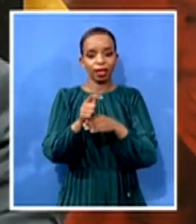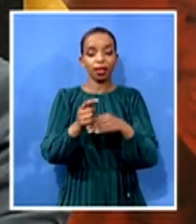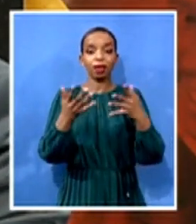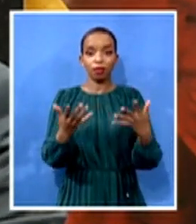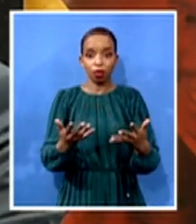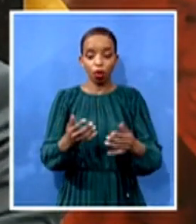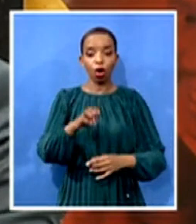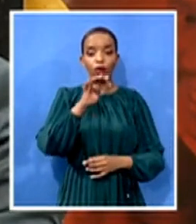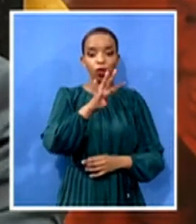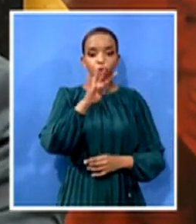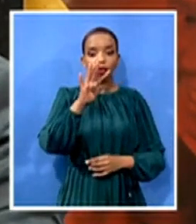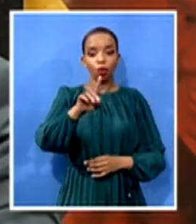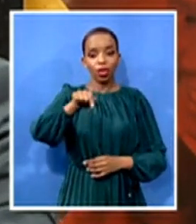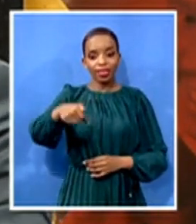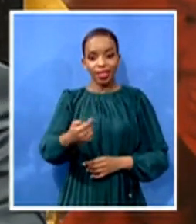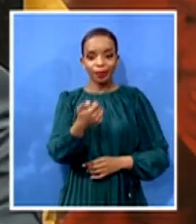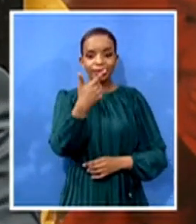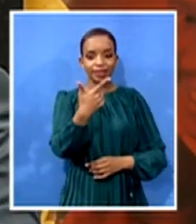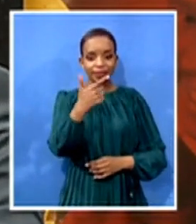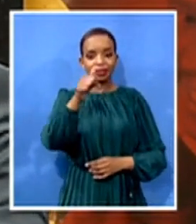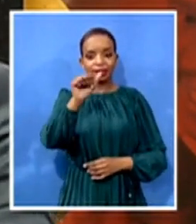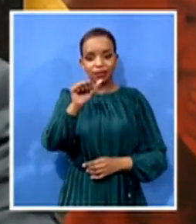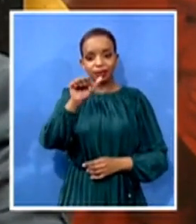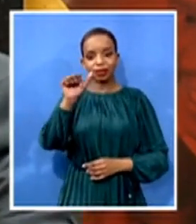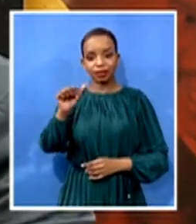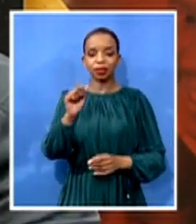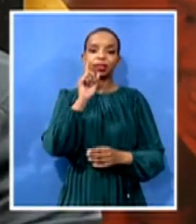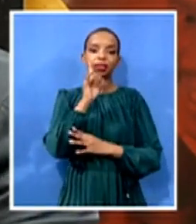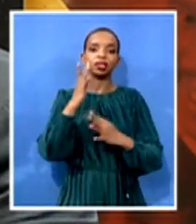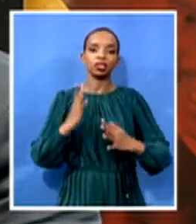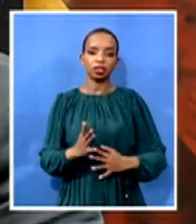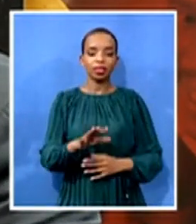44,776 teachers and 5,040 principals of